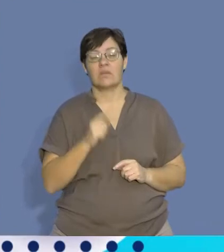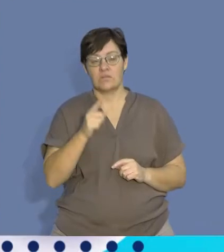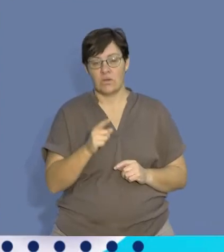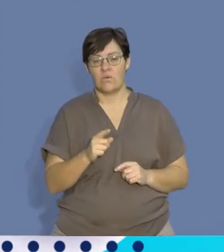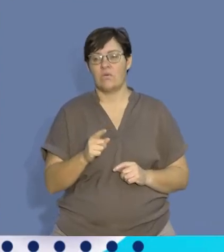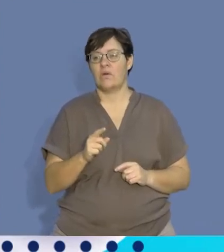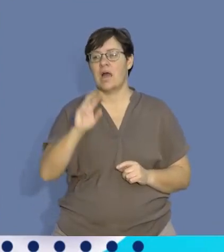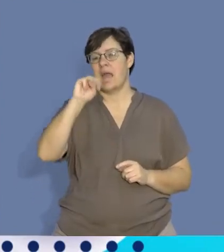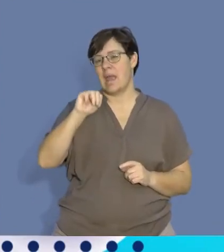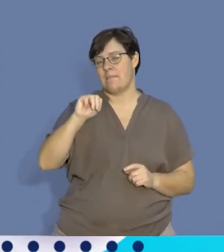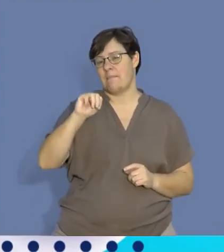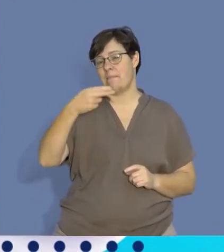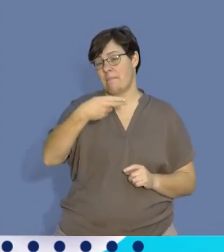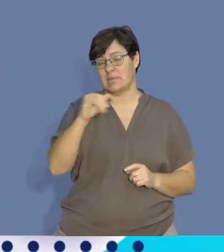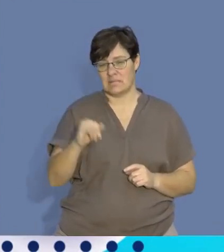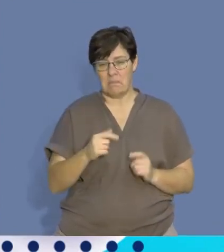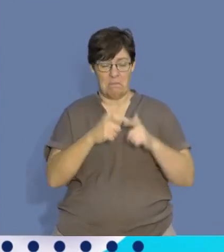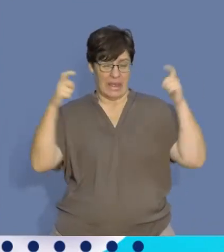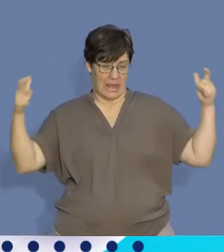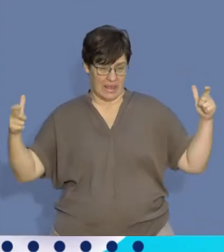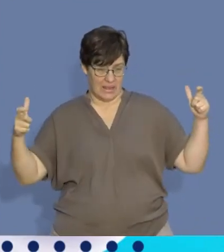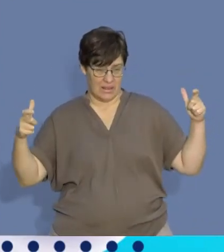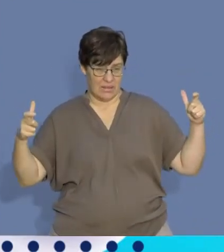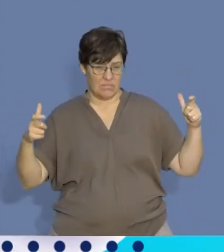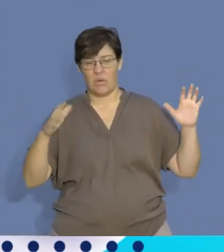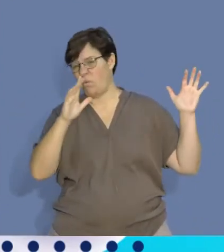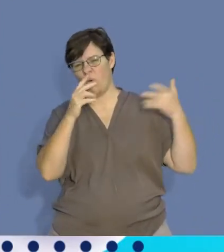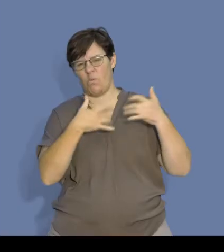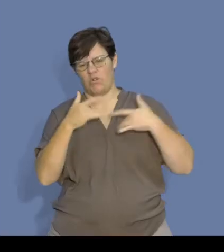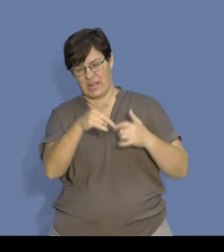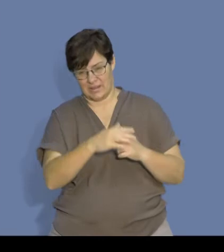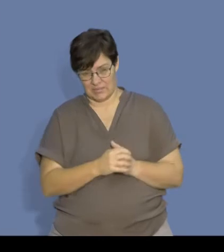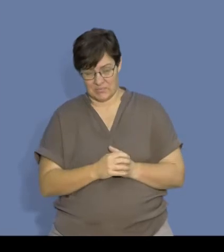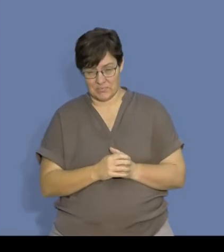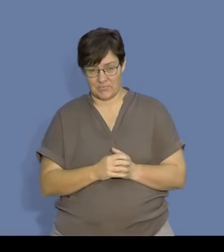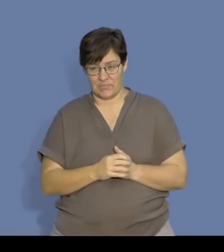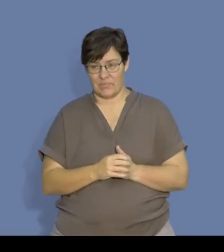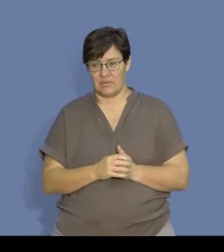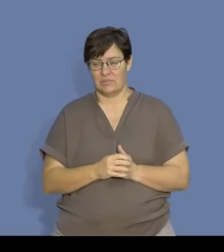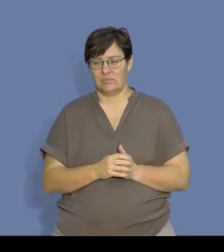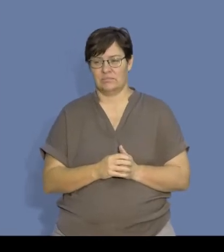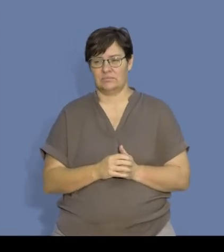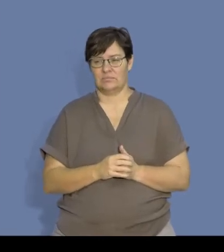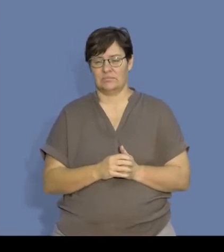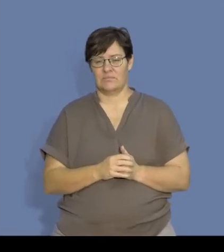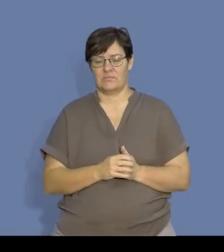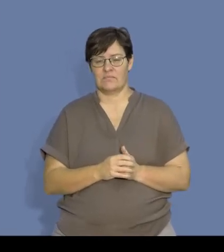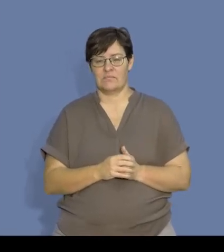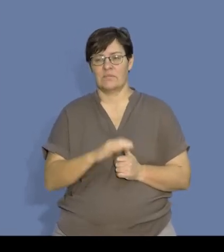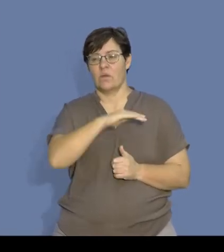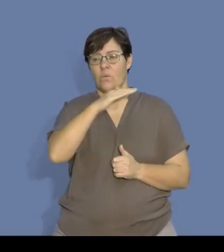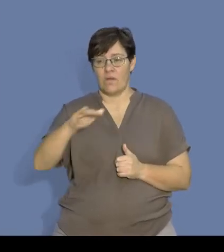megahertz, maybe, so it's a big value. We're not going to worry about that, okay? Then there's wavelength, which